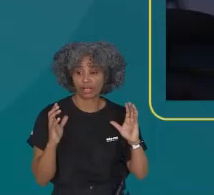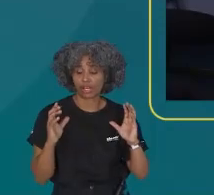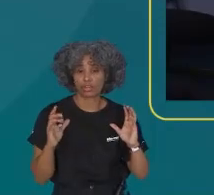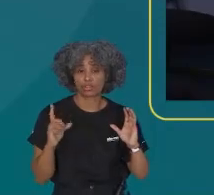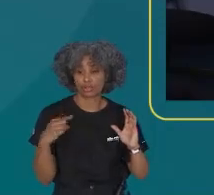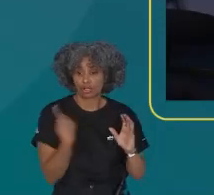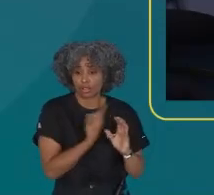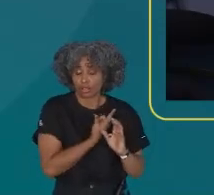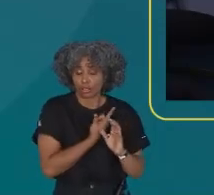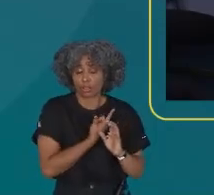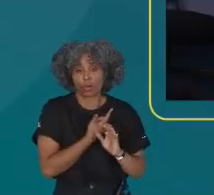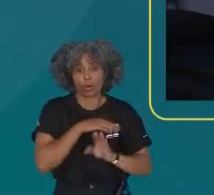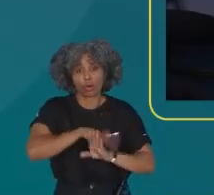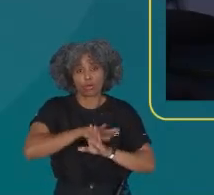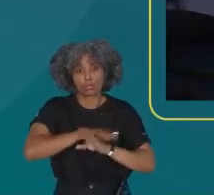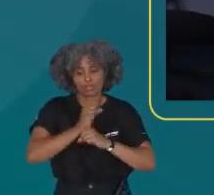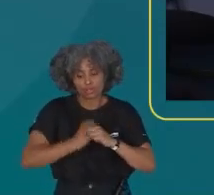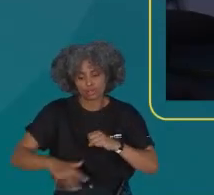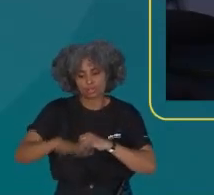years,